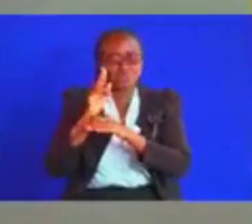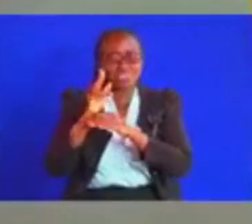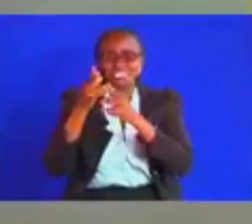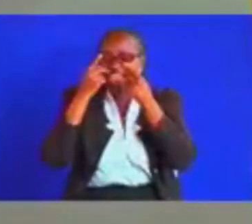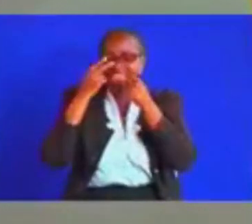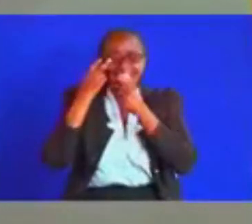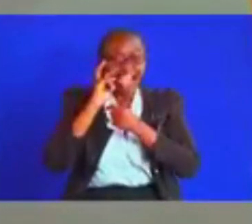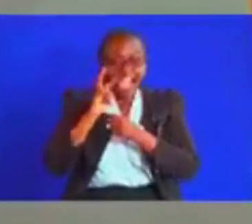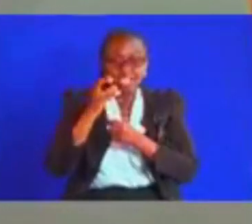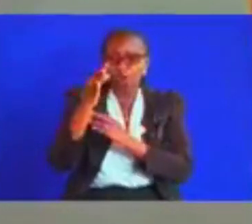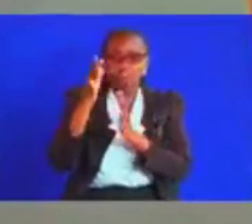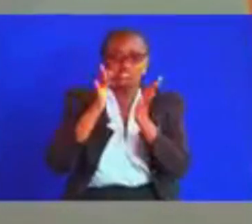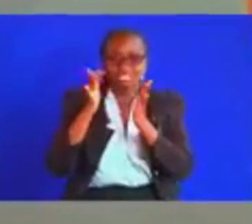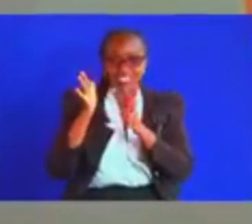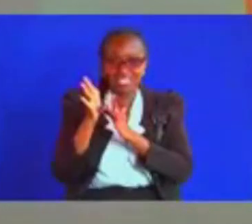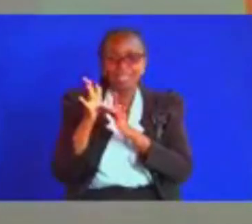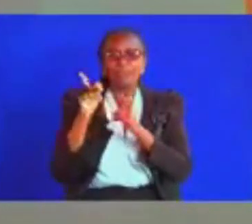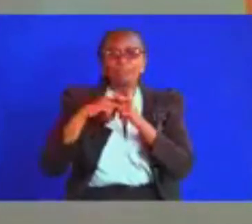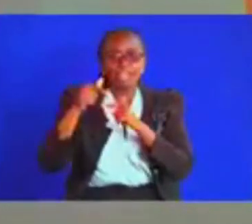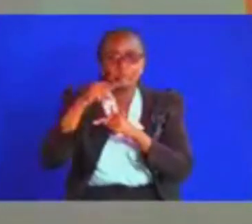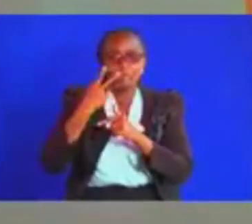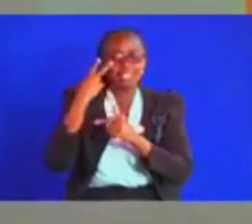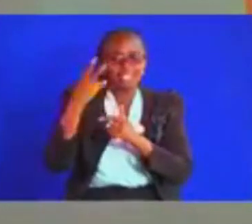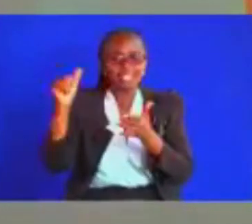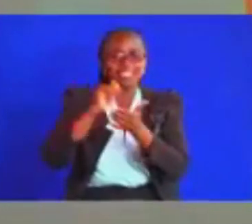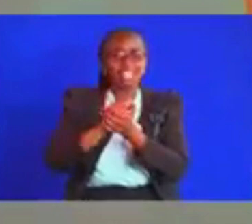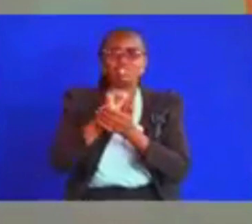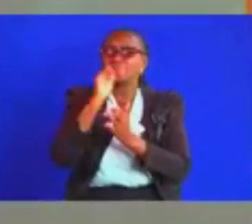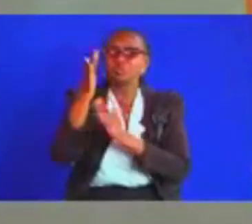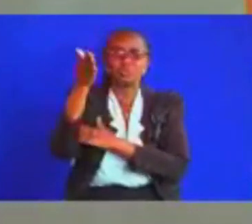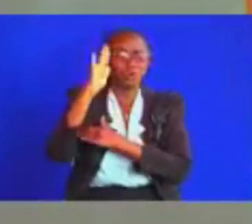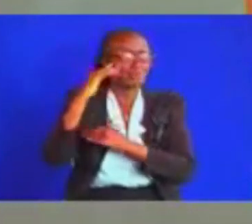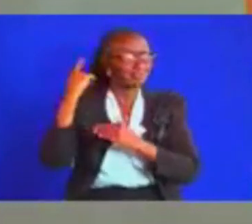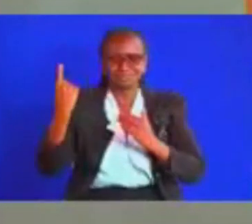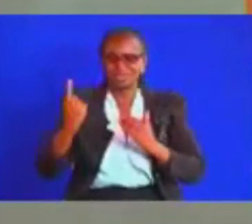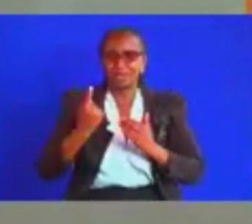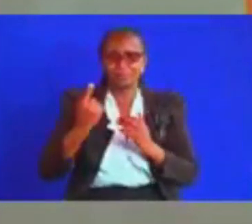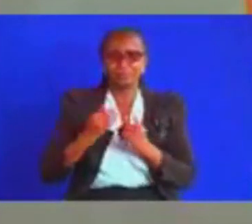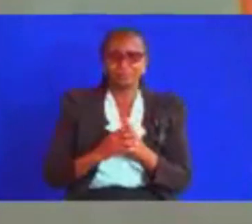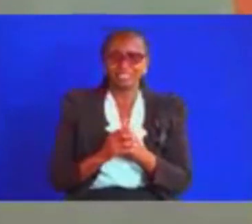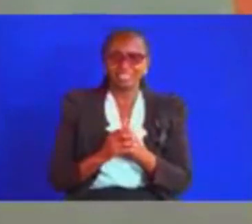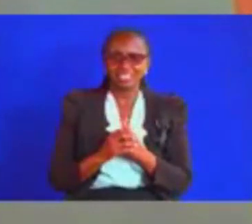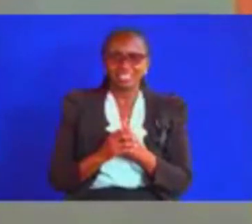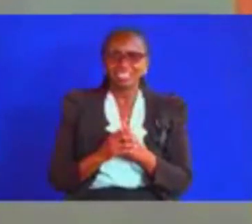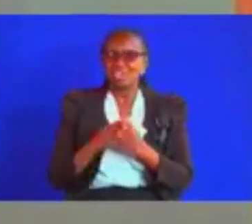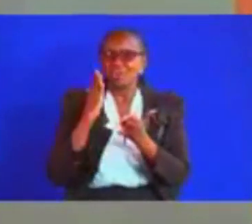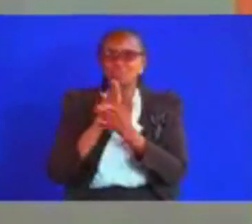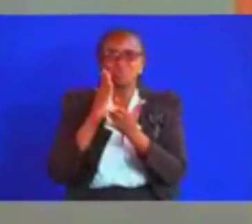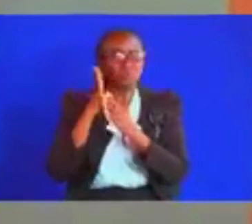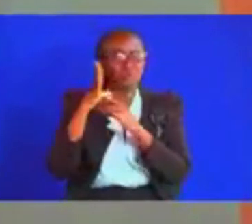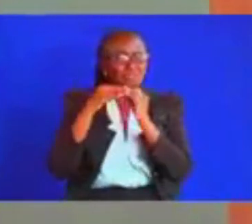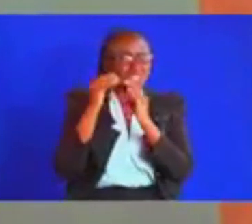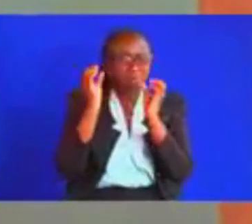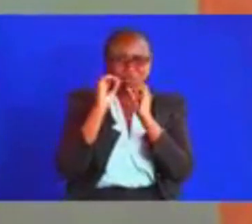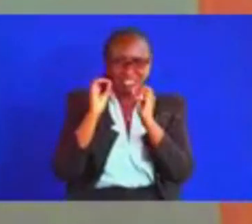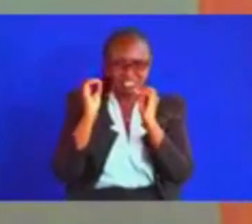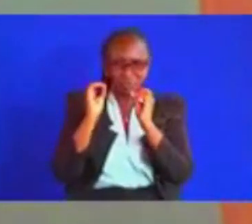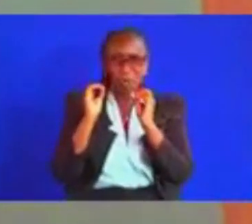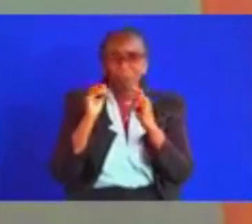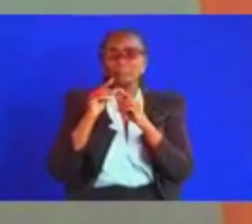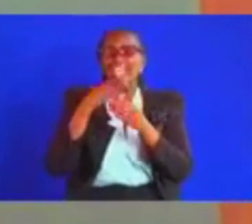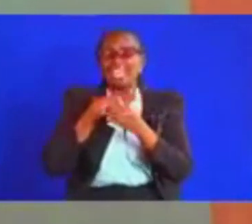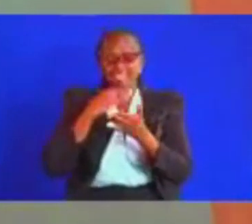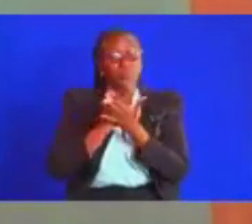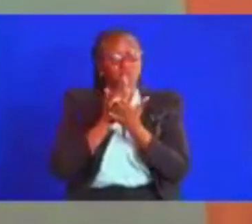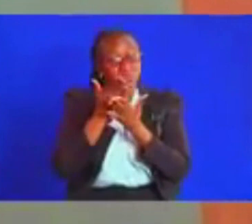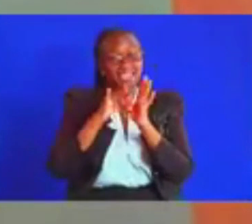of Jesus, we see that it was not God at all. It's an uncomfortable truth because it's in the Bible, and you'll be